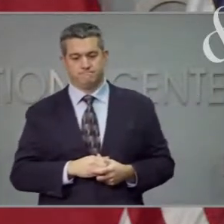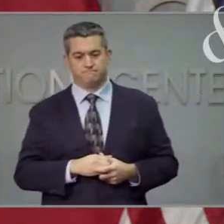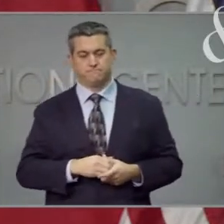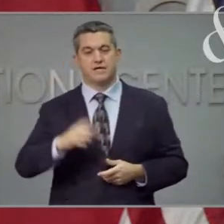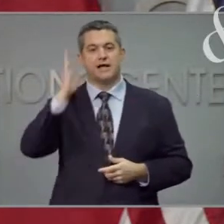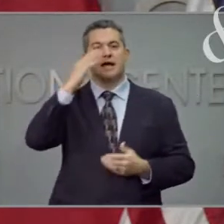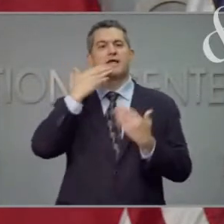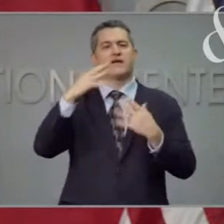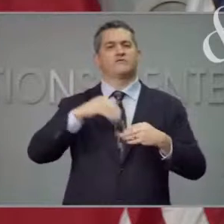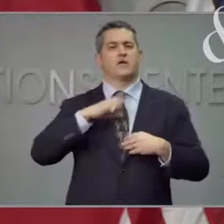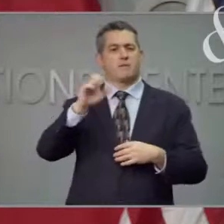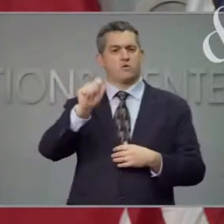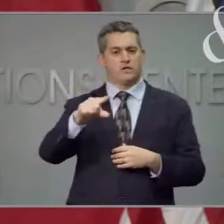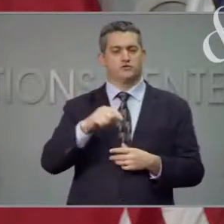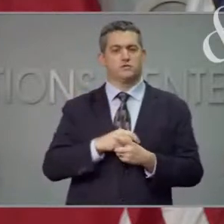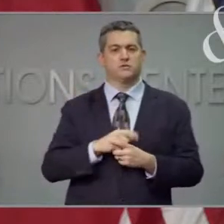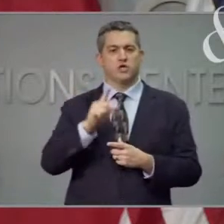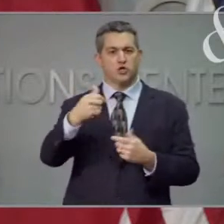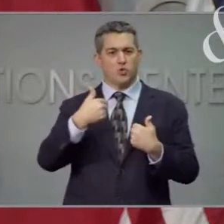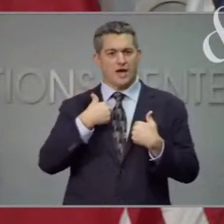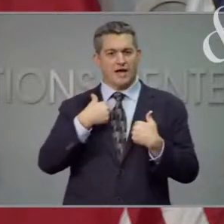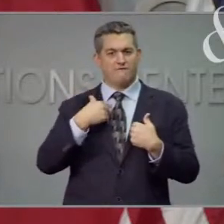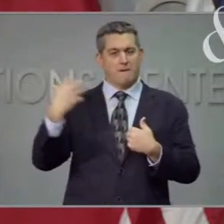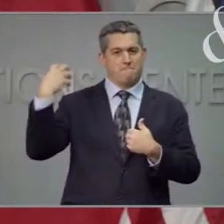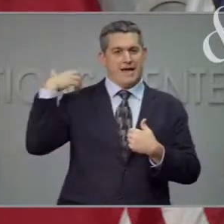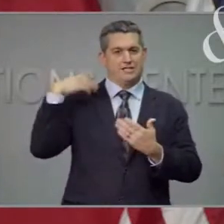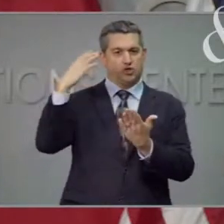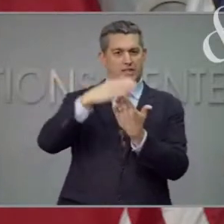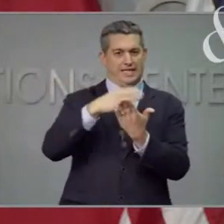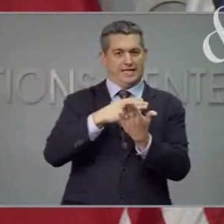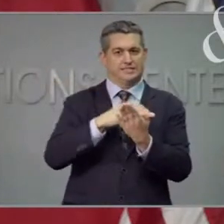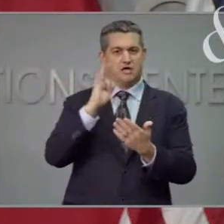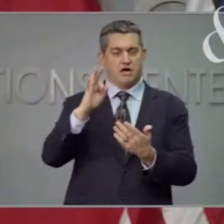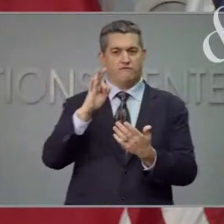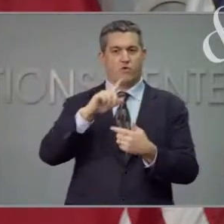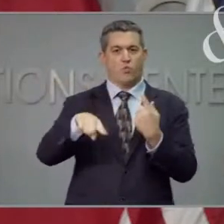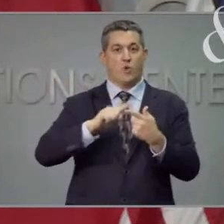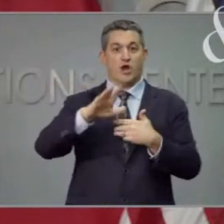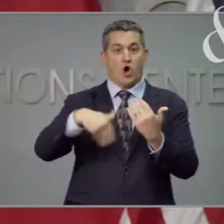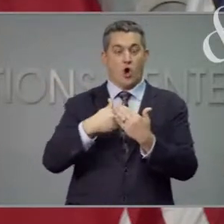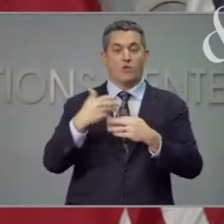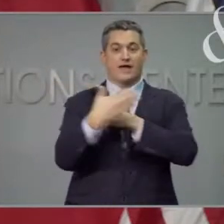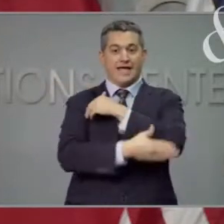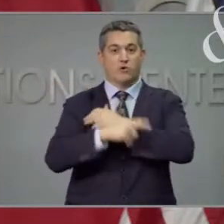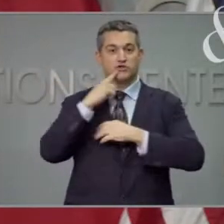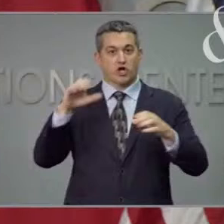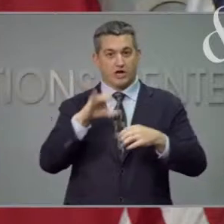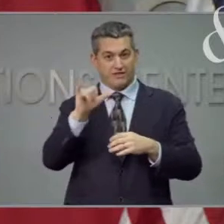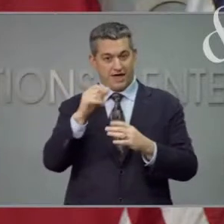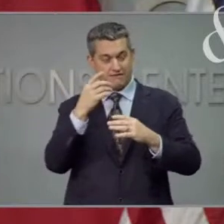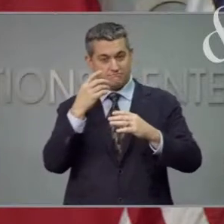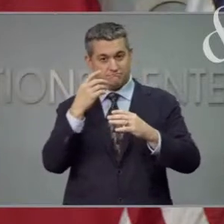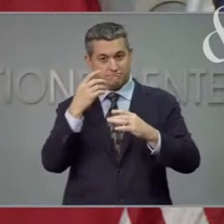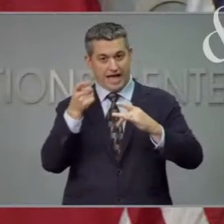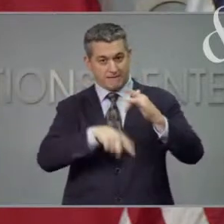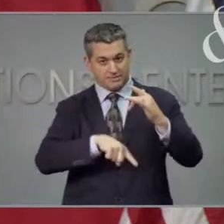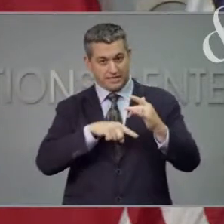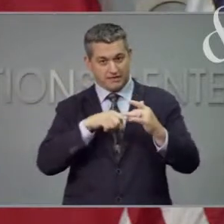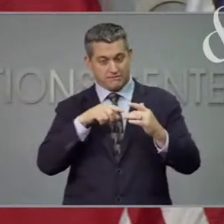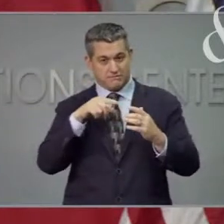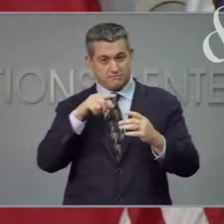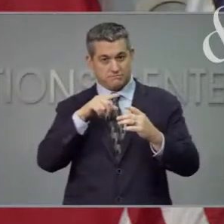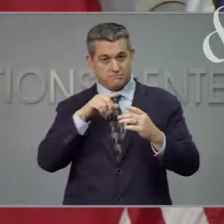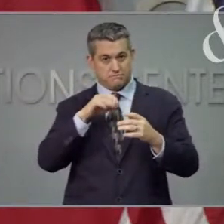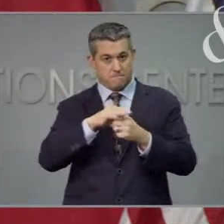Hey, thanks for taking my question. Do you have a master list of when all the counties are conducting that absentee ballot review